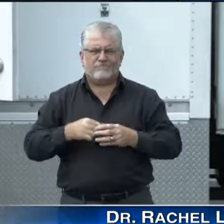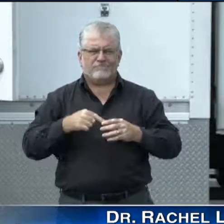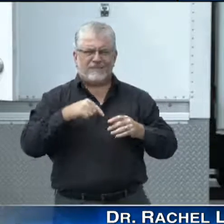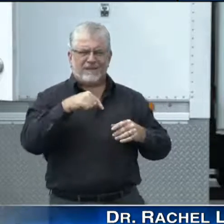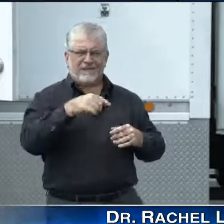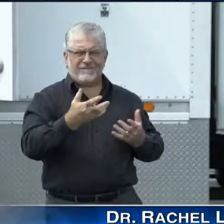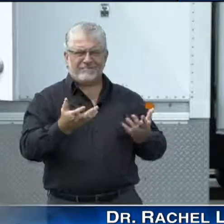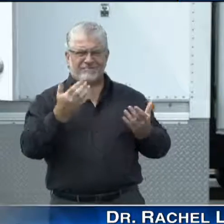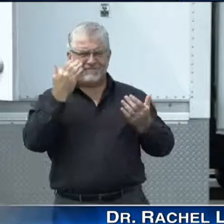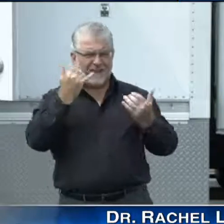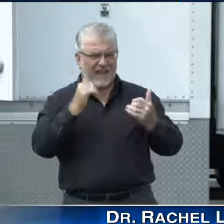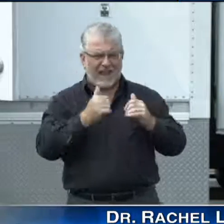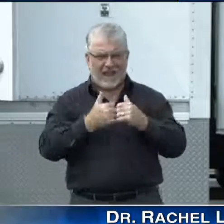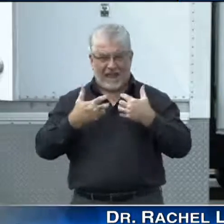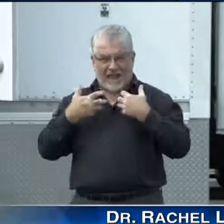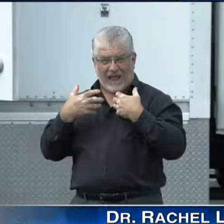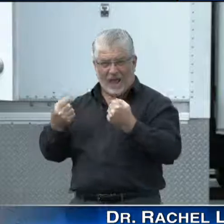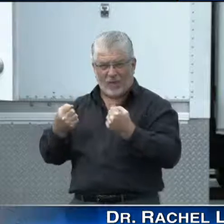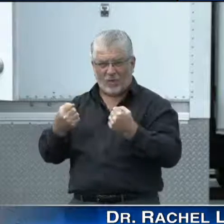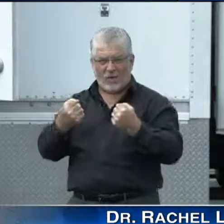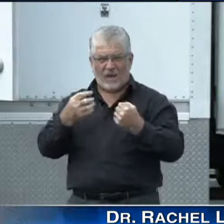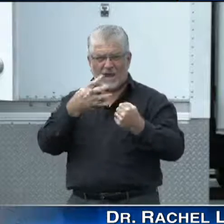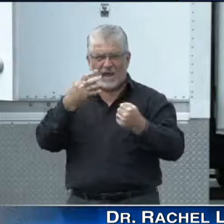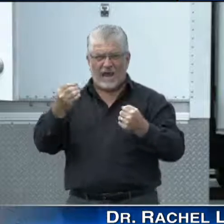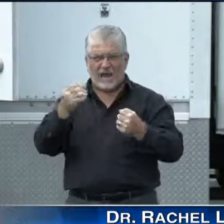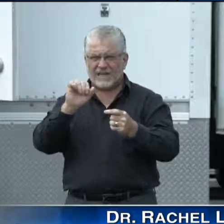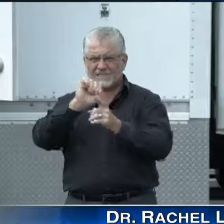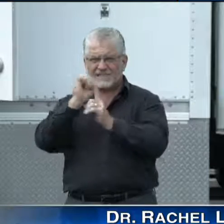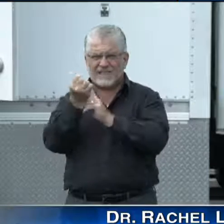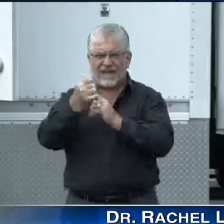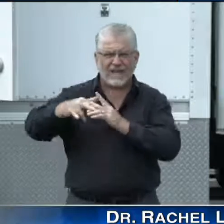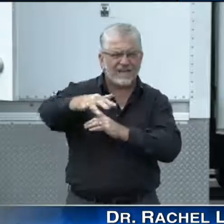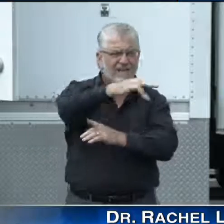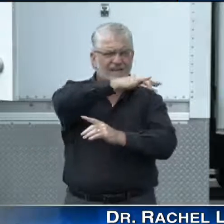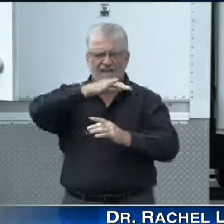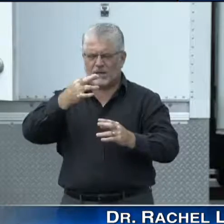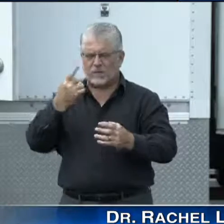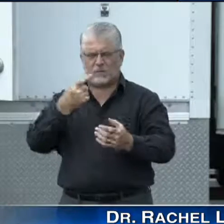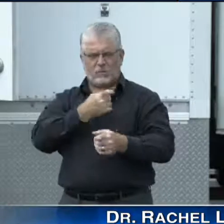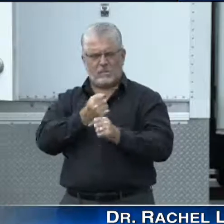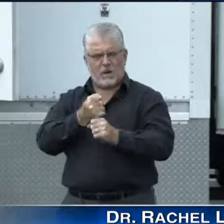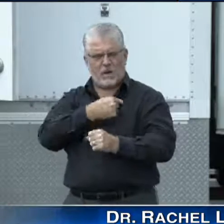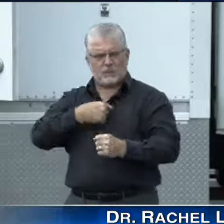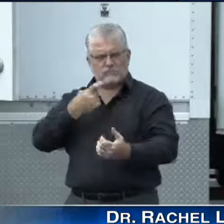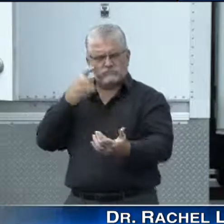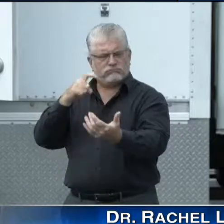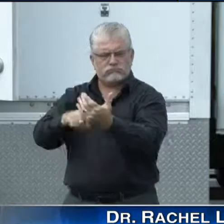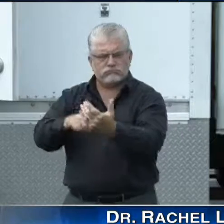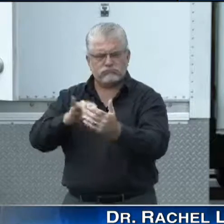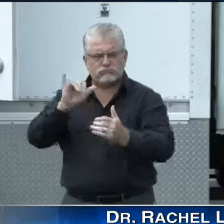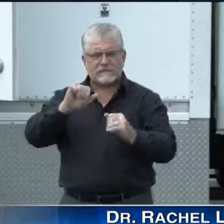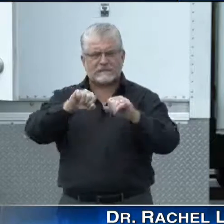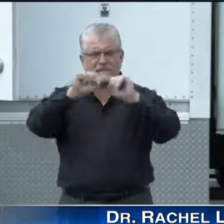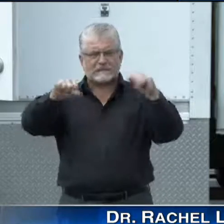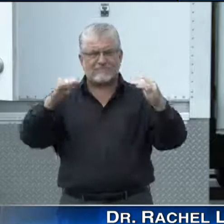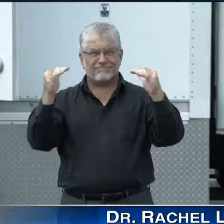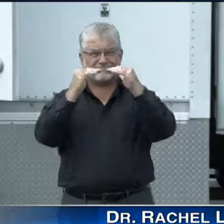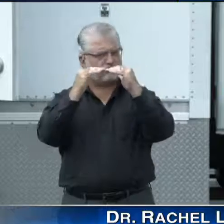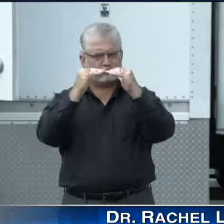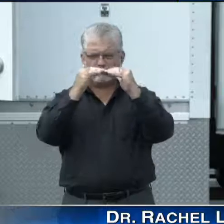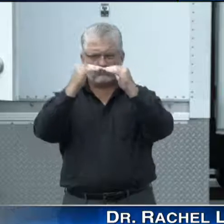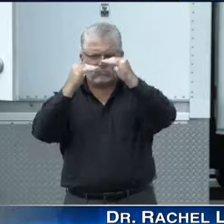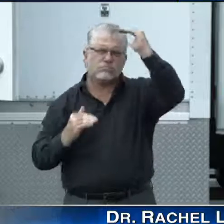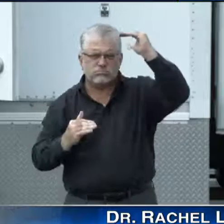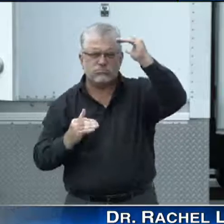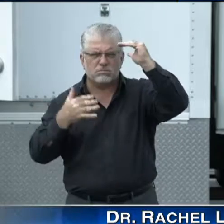health equity issues that lead to poor health outcomes in these communities. And these have